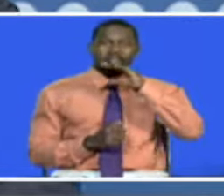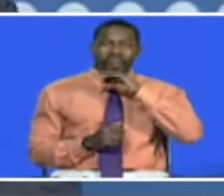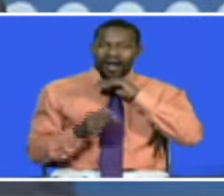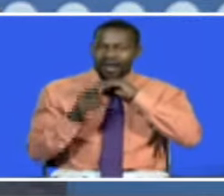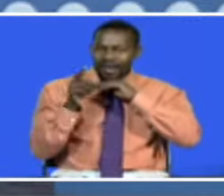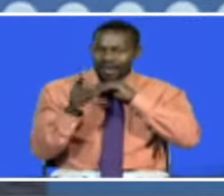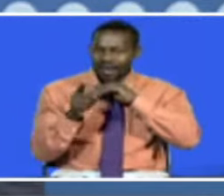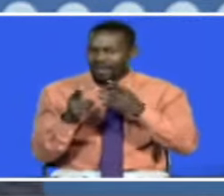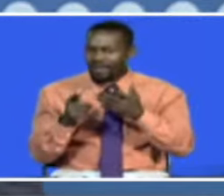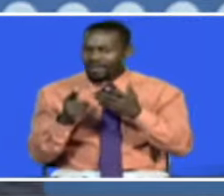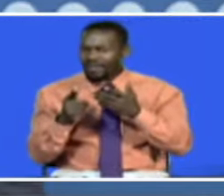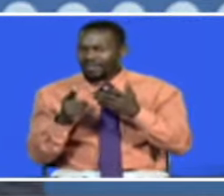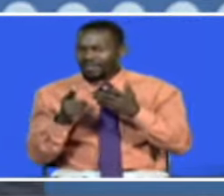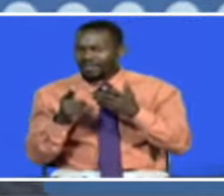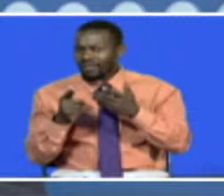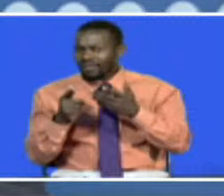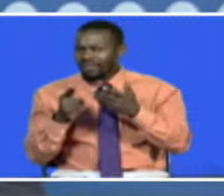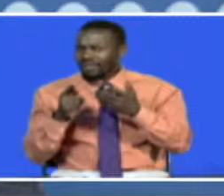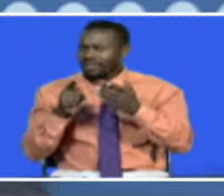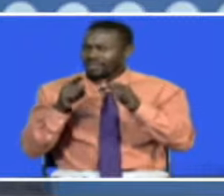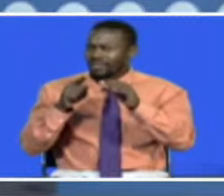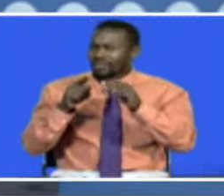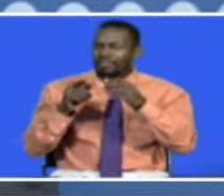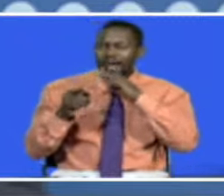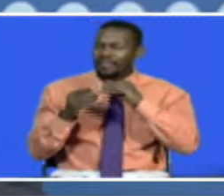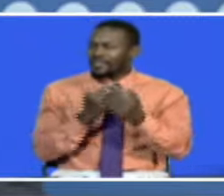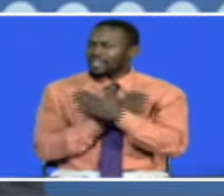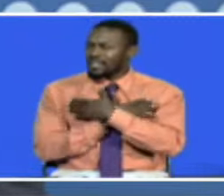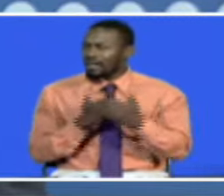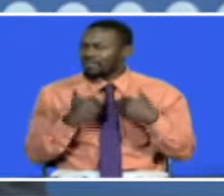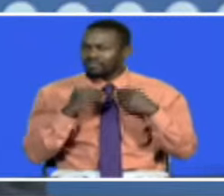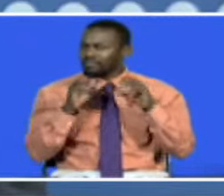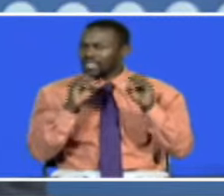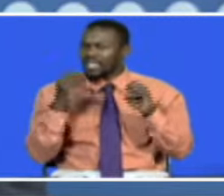by his friends because he has no friends.